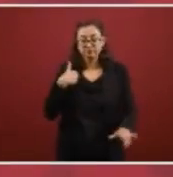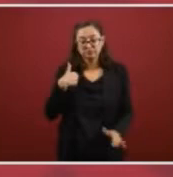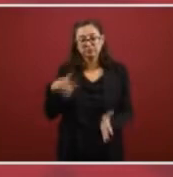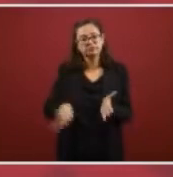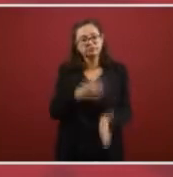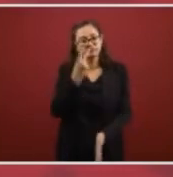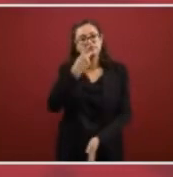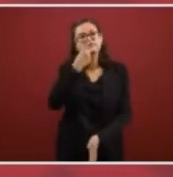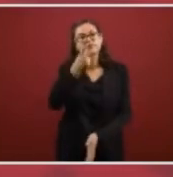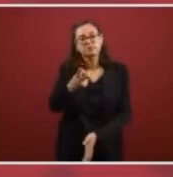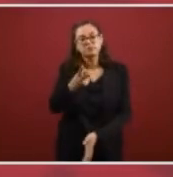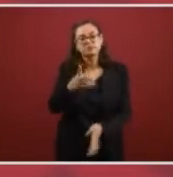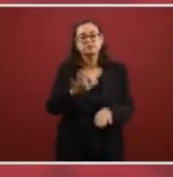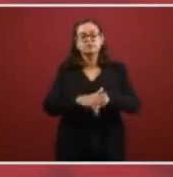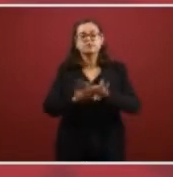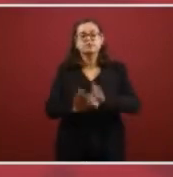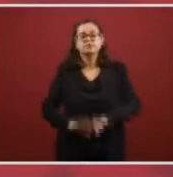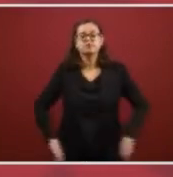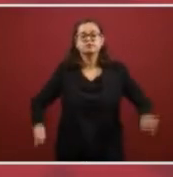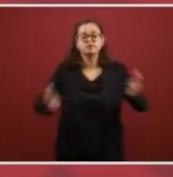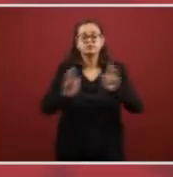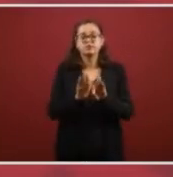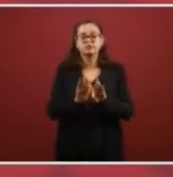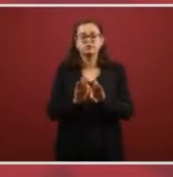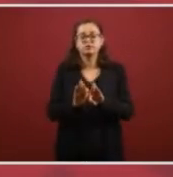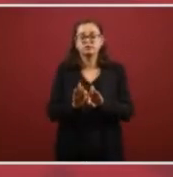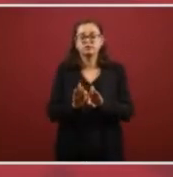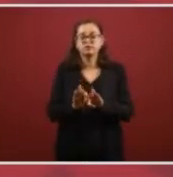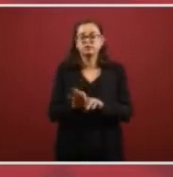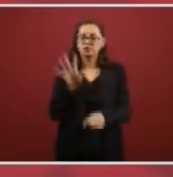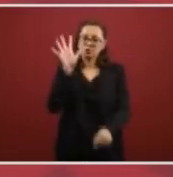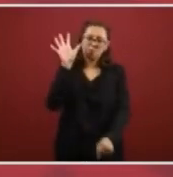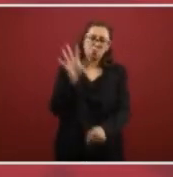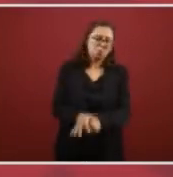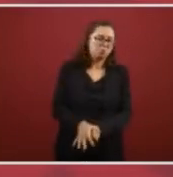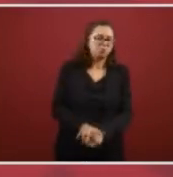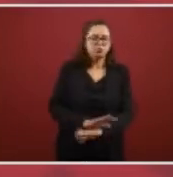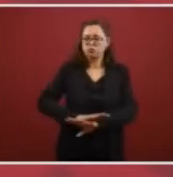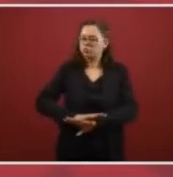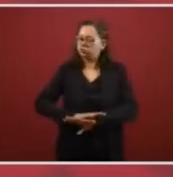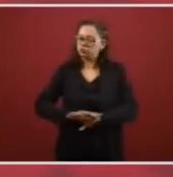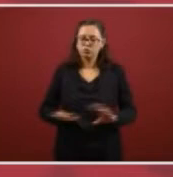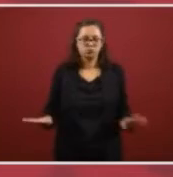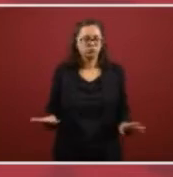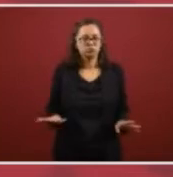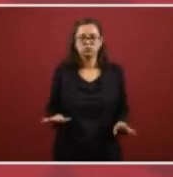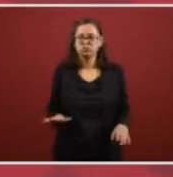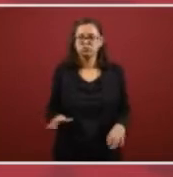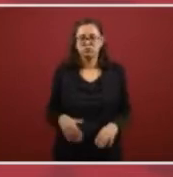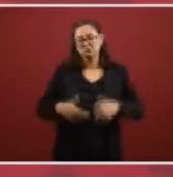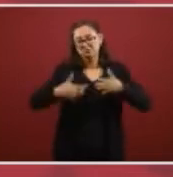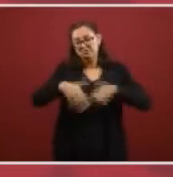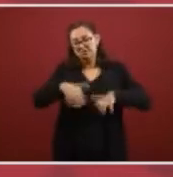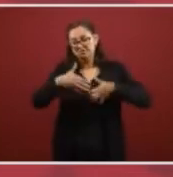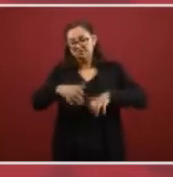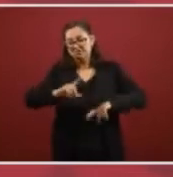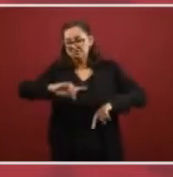I insist it's very important to not repress.